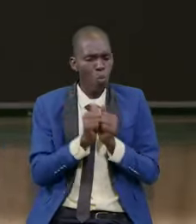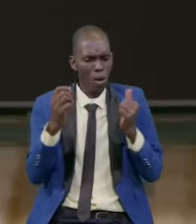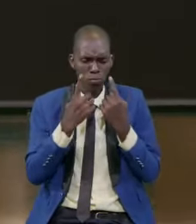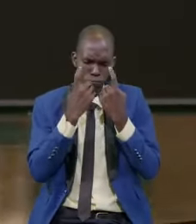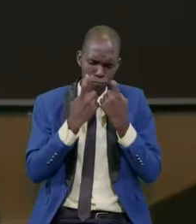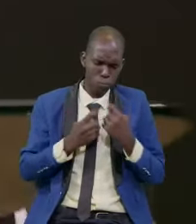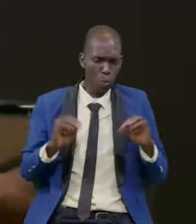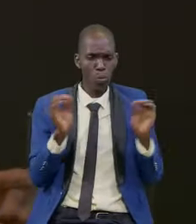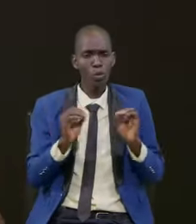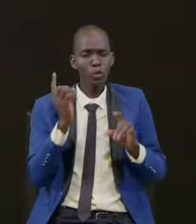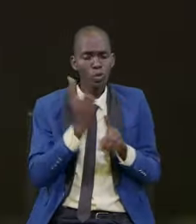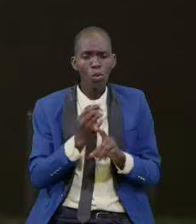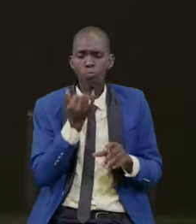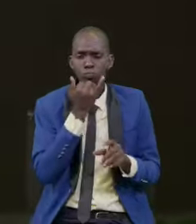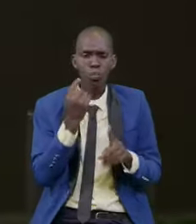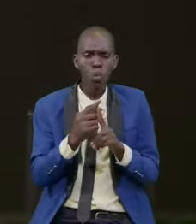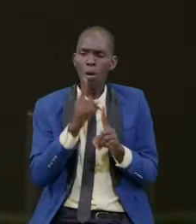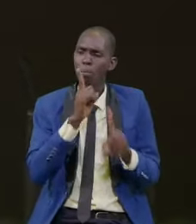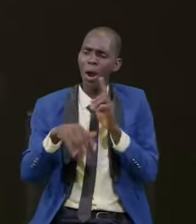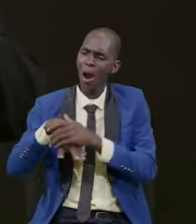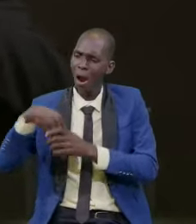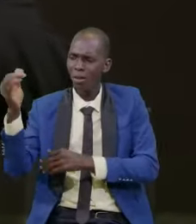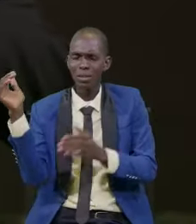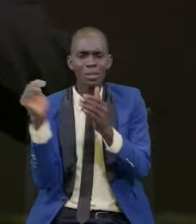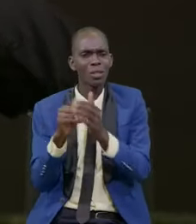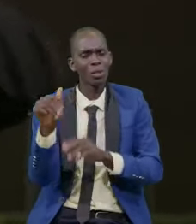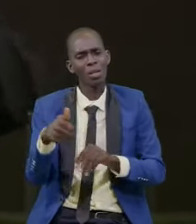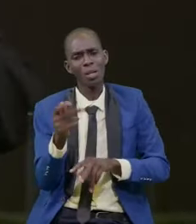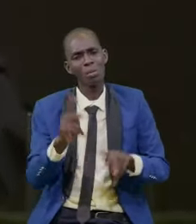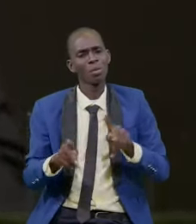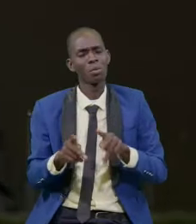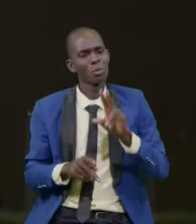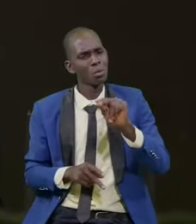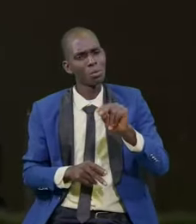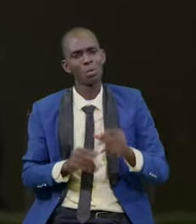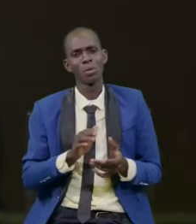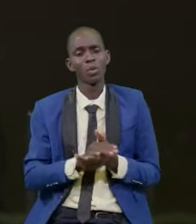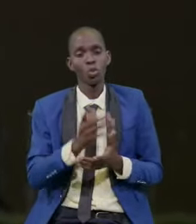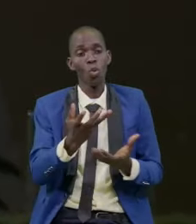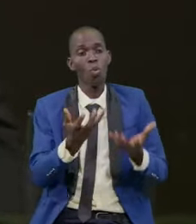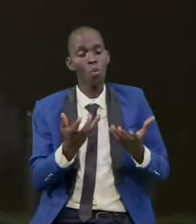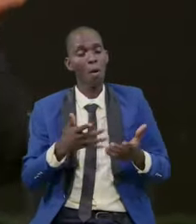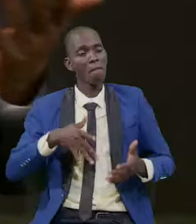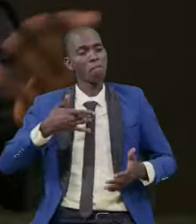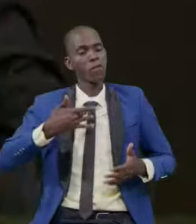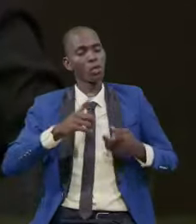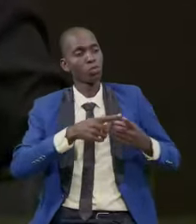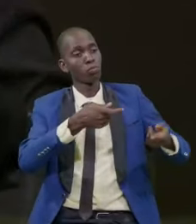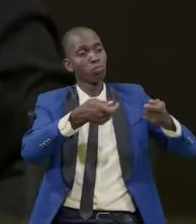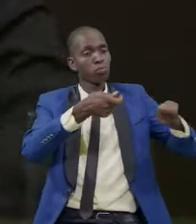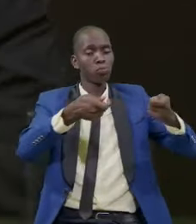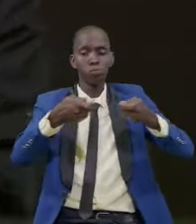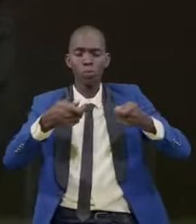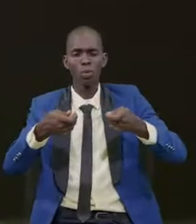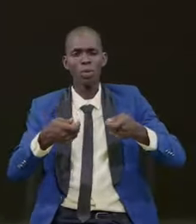others, don't you teach yourself? Thou that wants to control others, why do you want to control